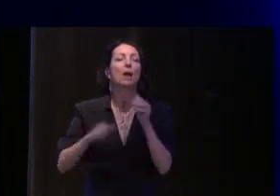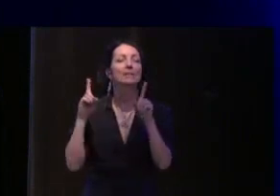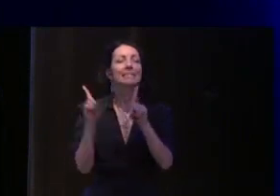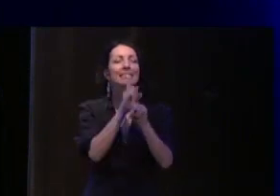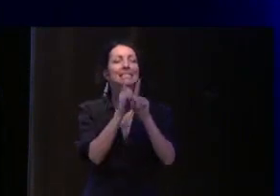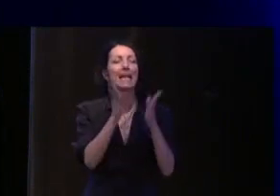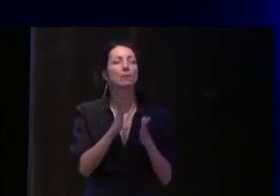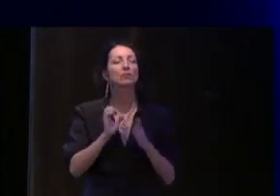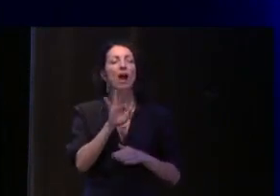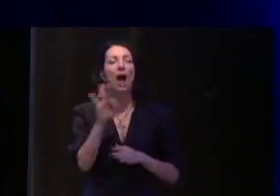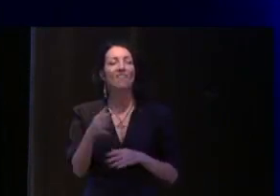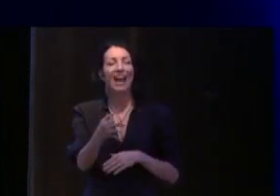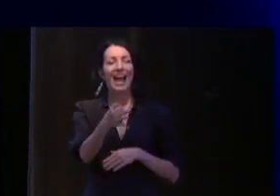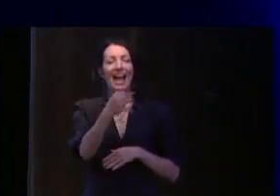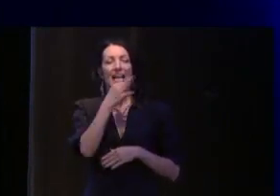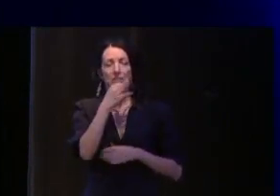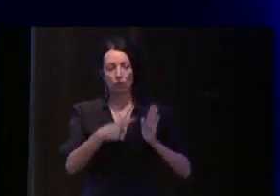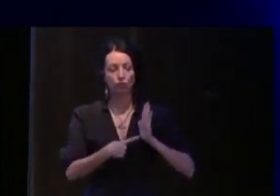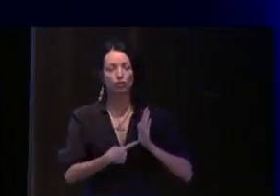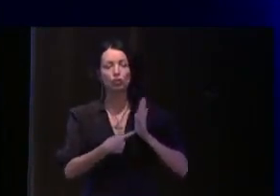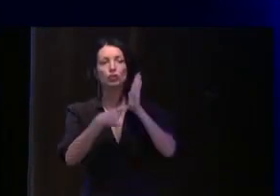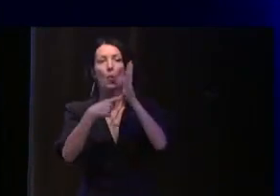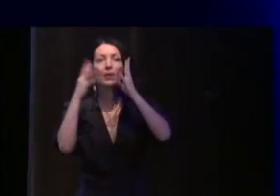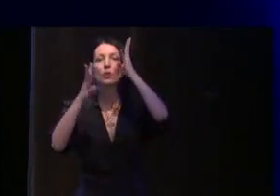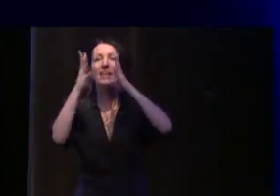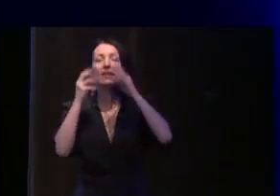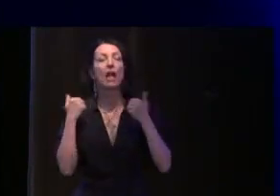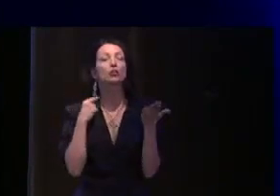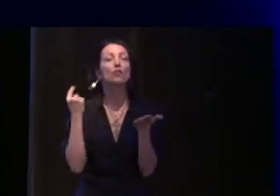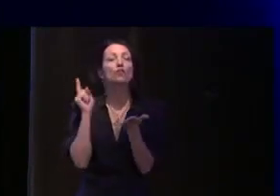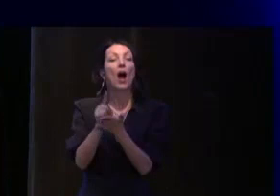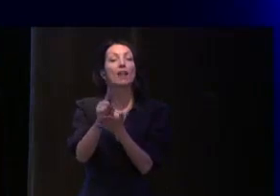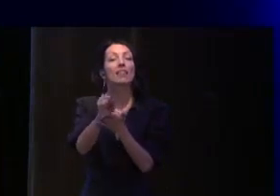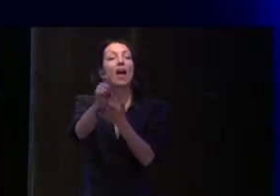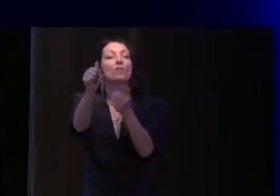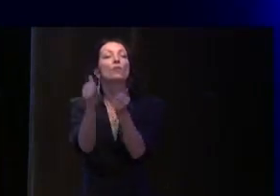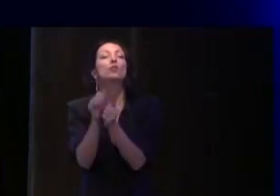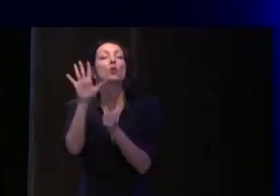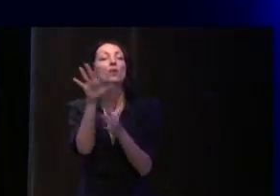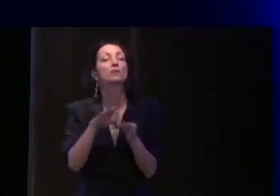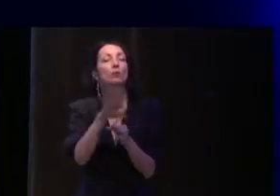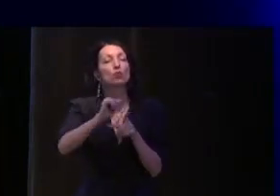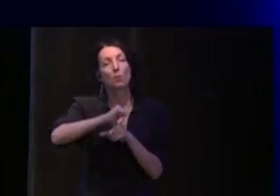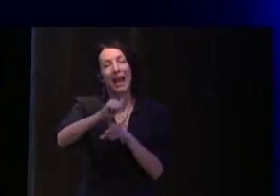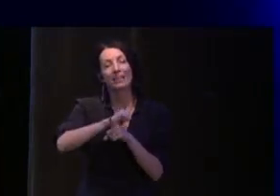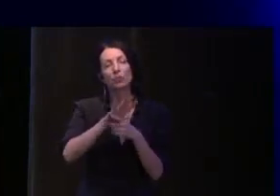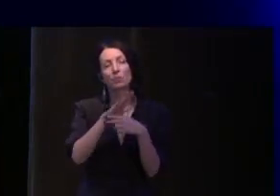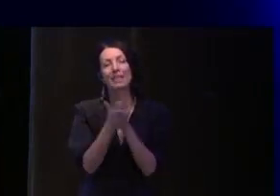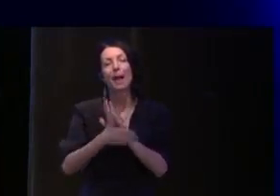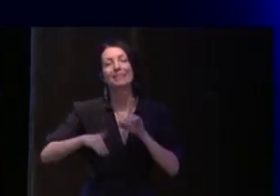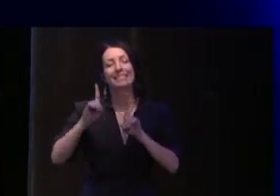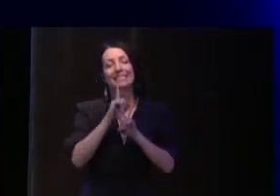within their own way of revealing creativity. As you fall in love with your spiritual practice, become a disciple of